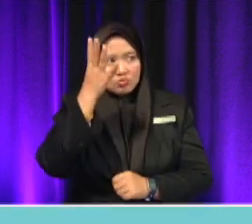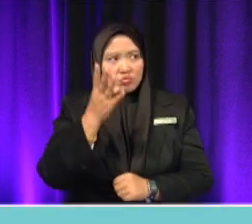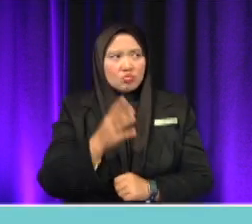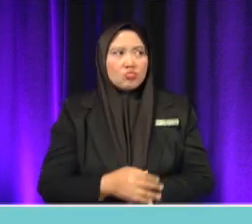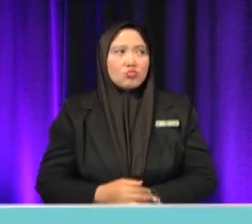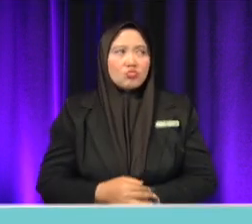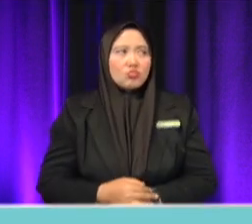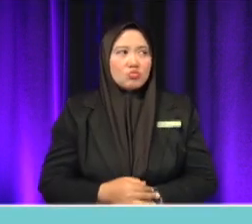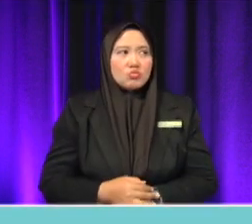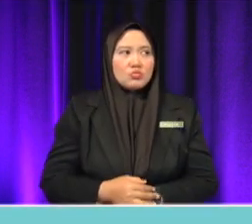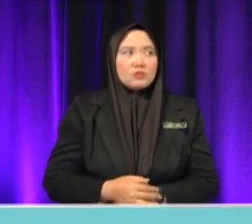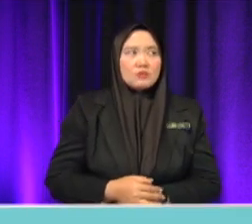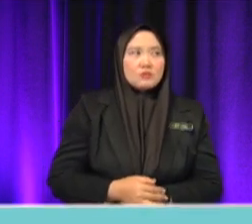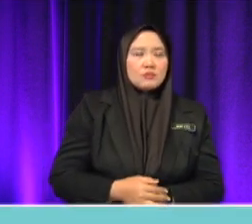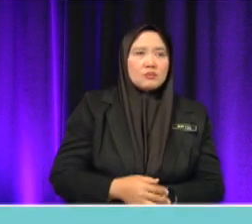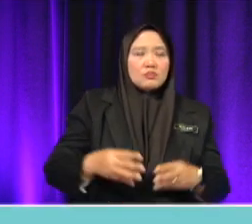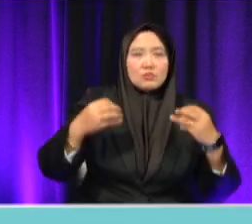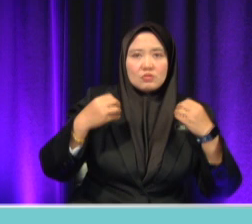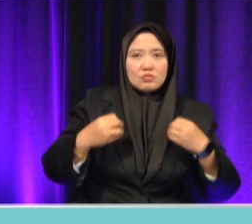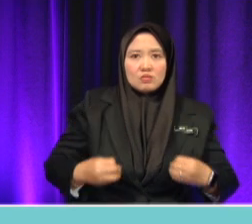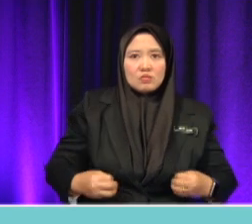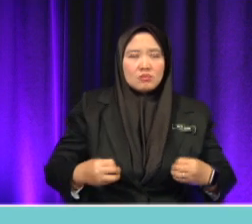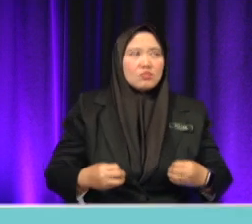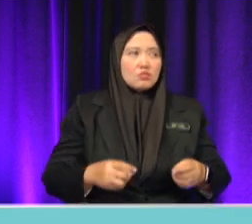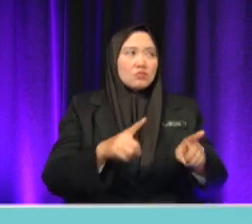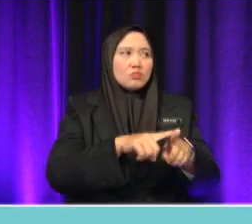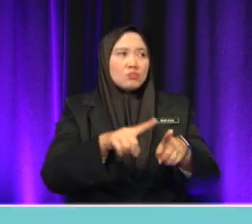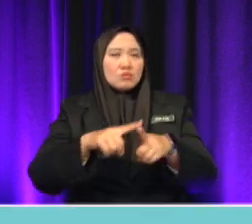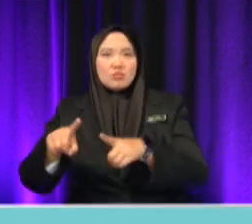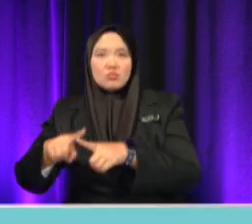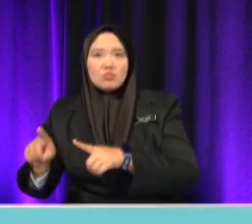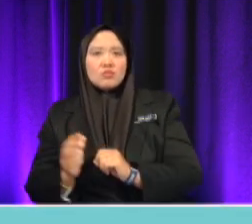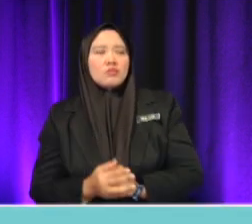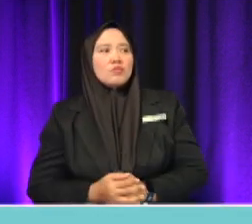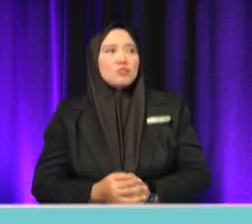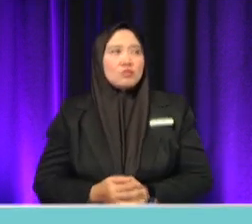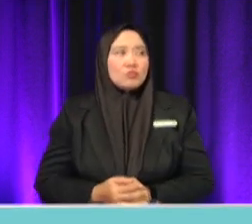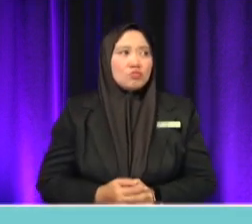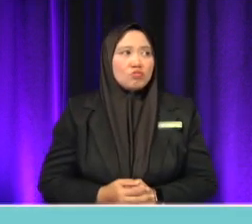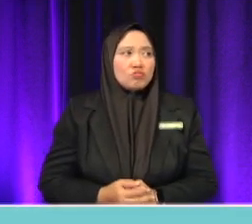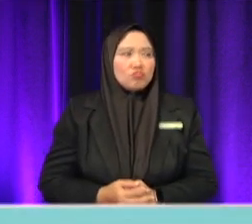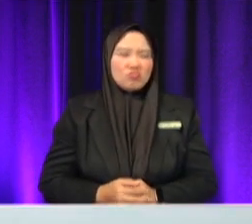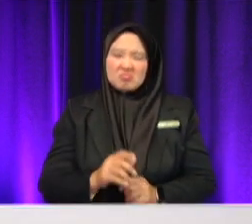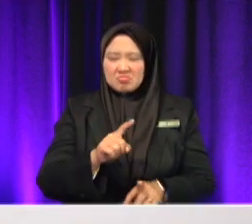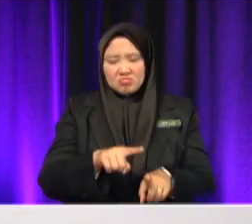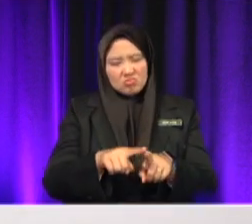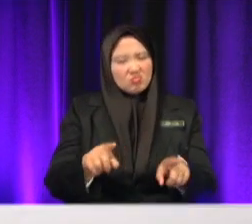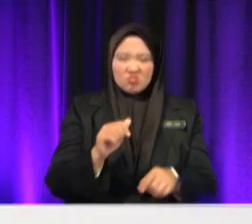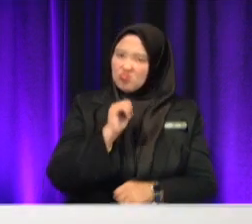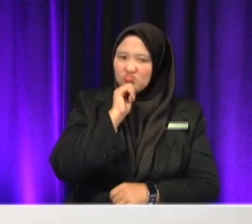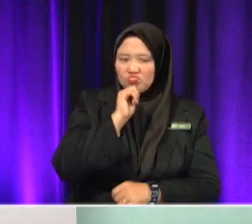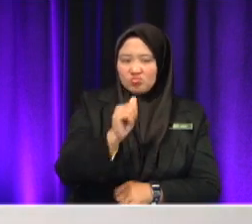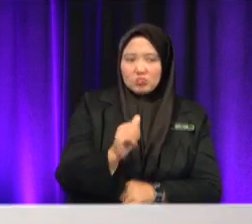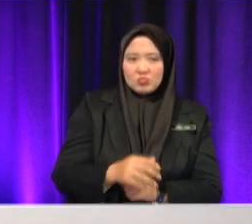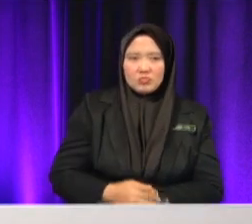but I believe that it's not the main intention or the best option. So that's a good point indeed. Yeah, it does